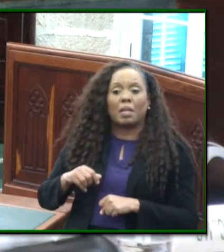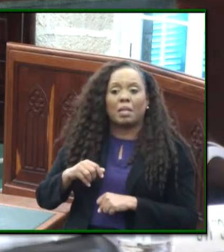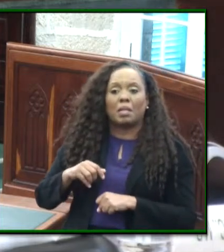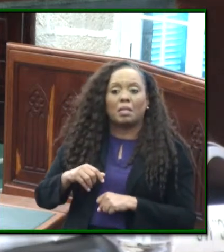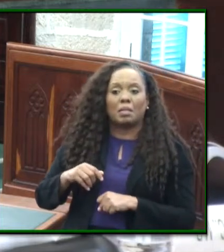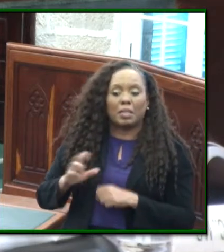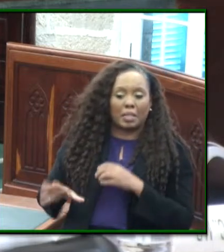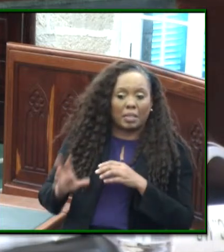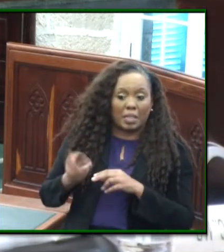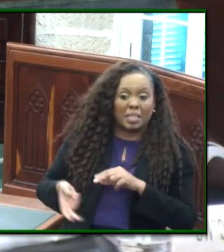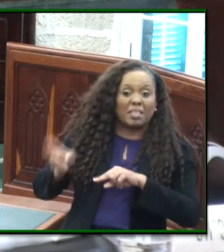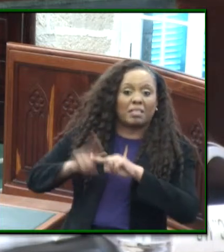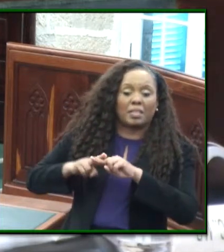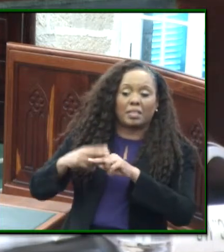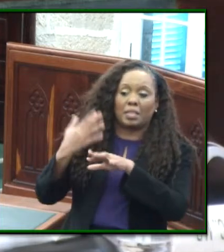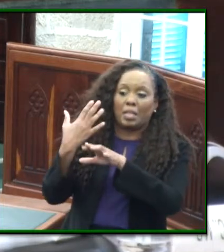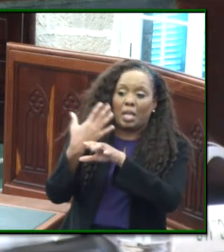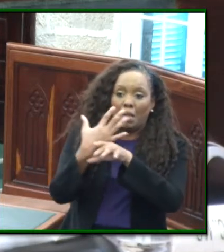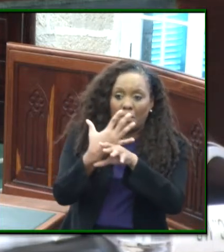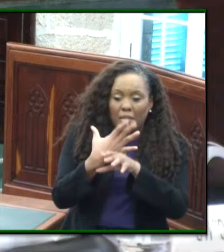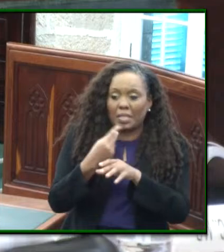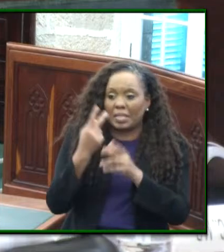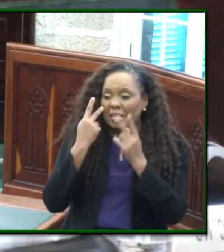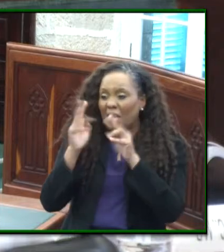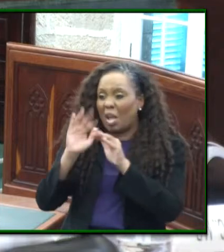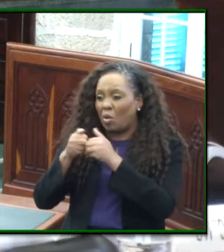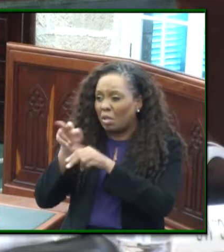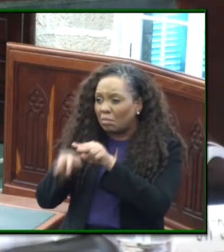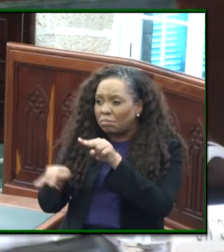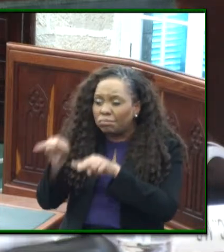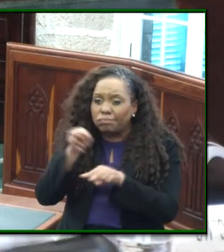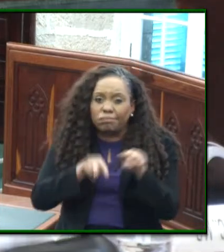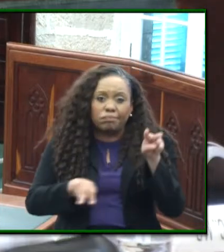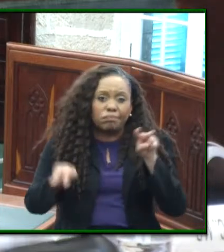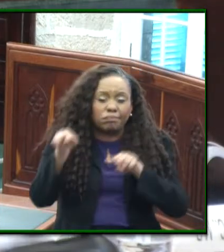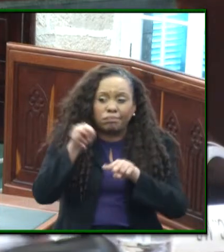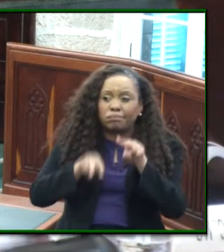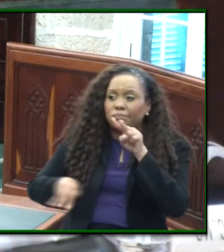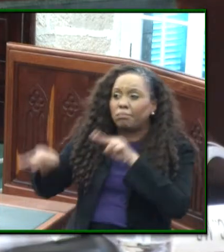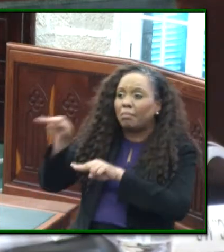and surveillance mechanisms across the country for those two purposes.